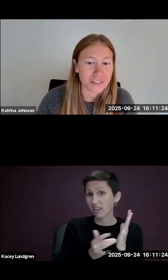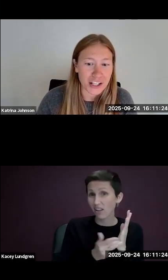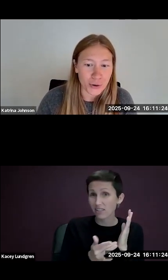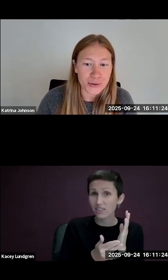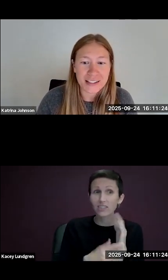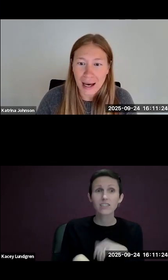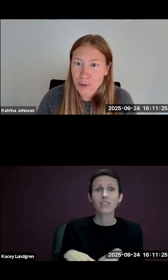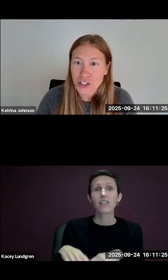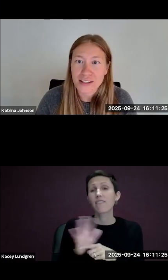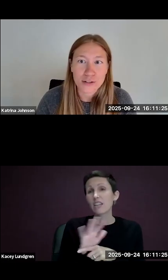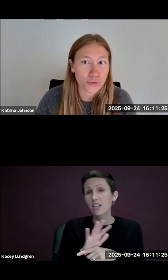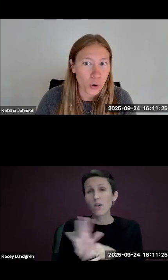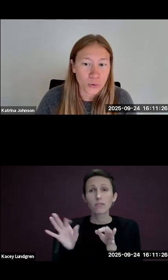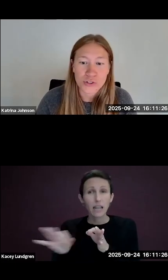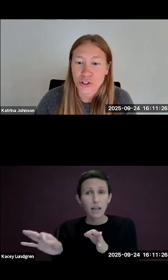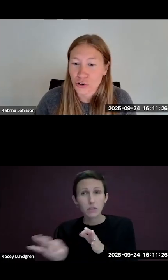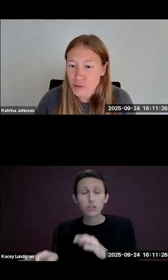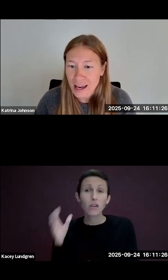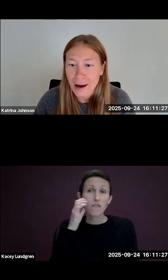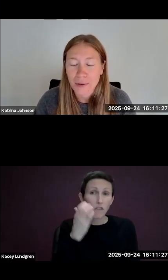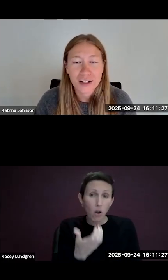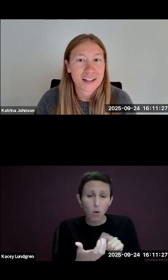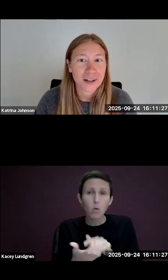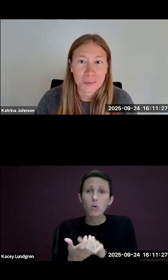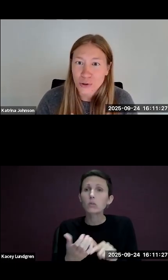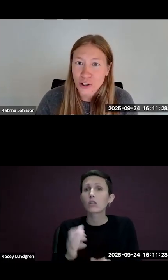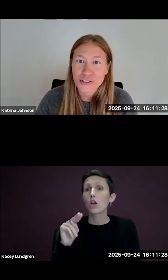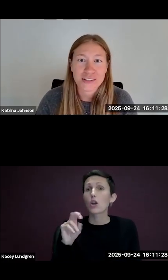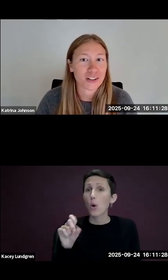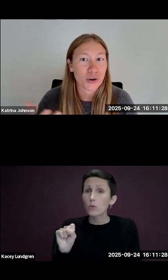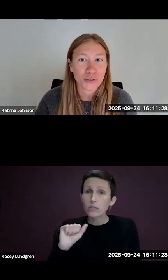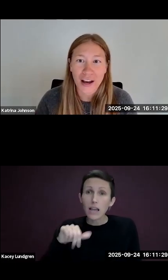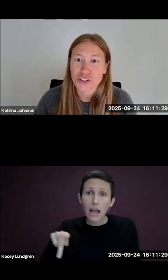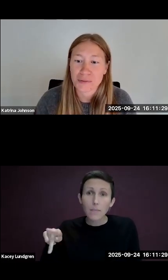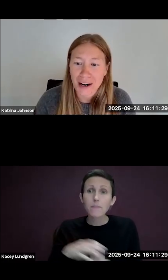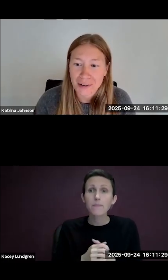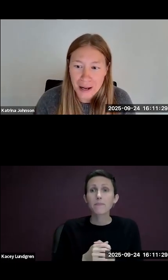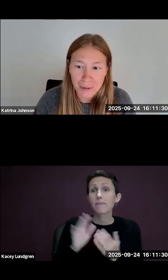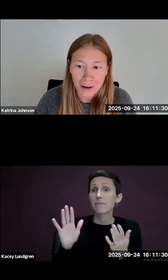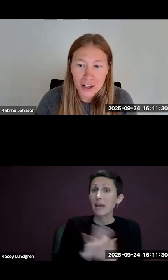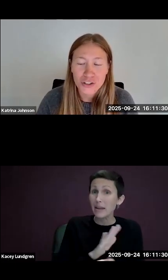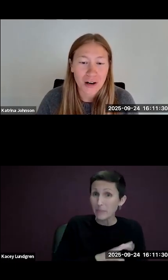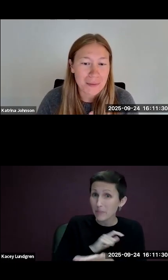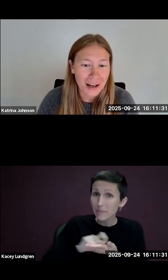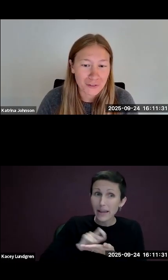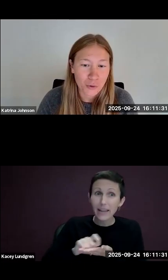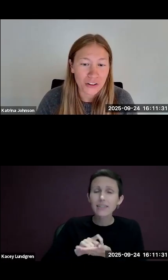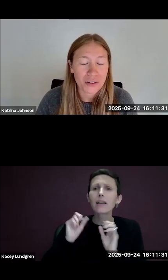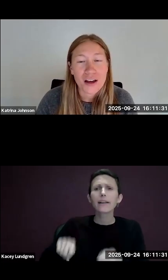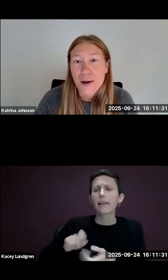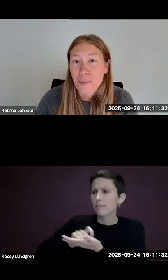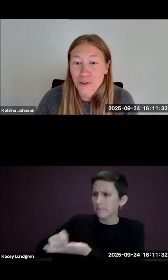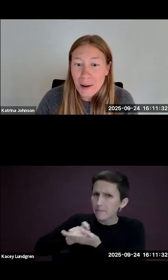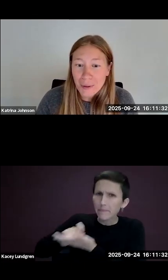technology, videos, captions, phones, your notes app, computers, good old fashioned pen and paper to write back and